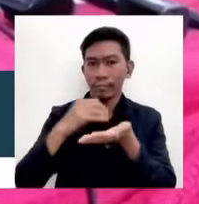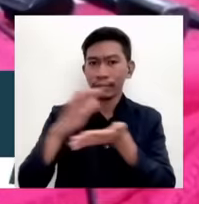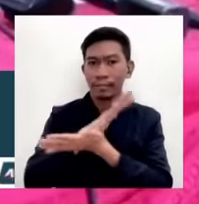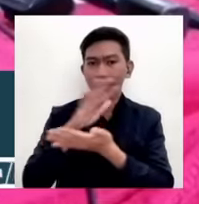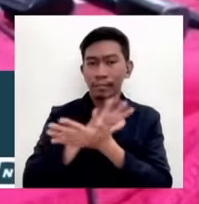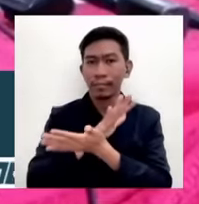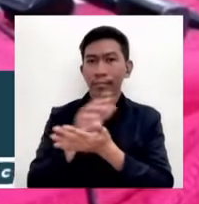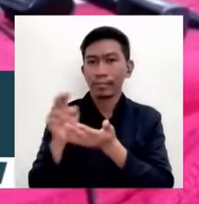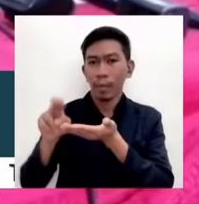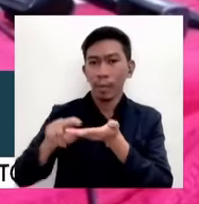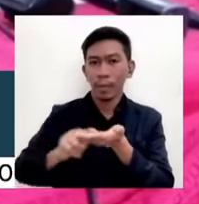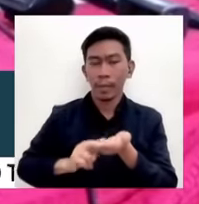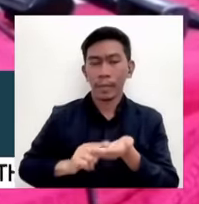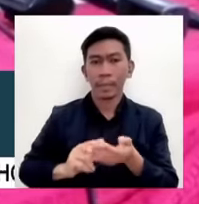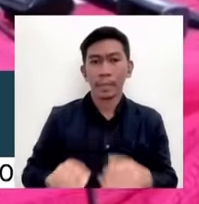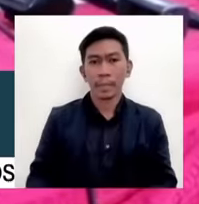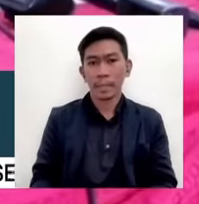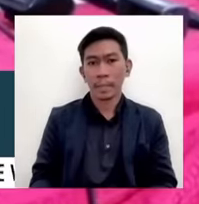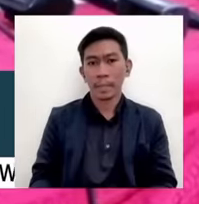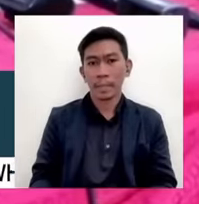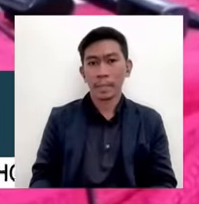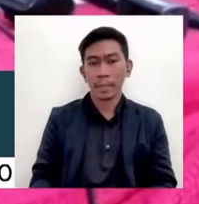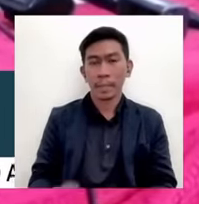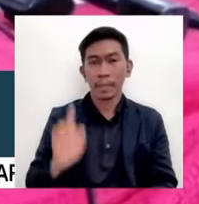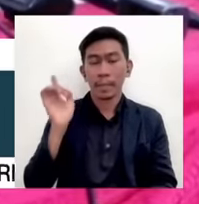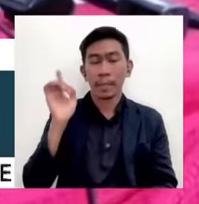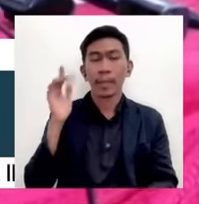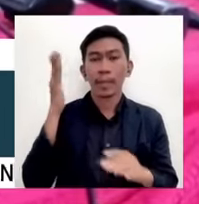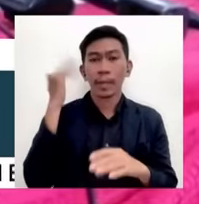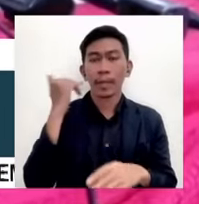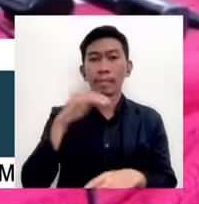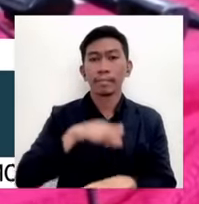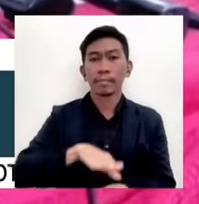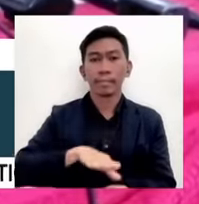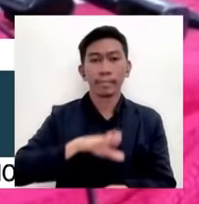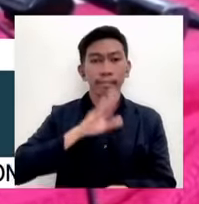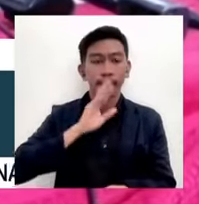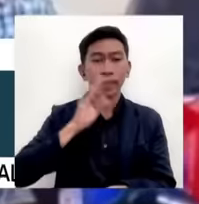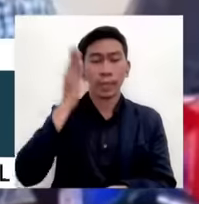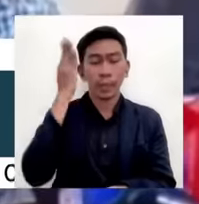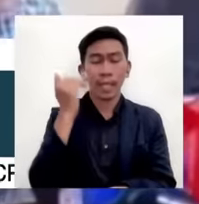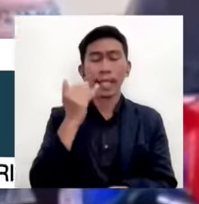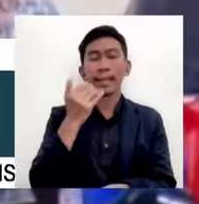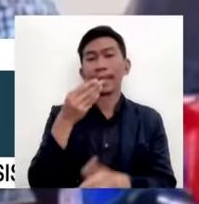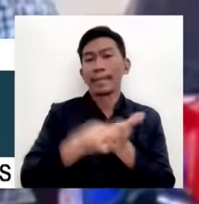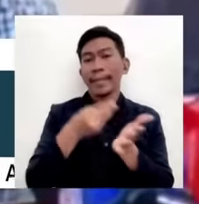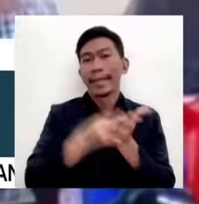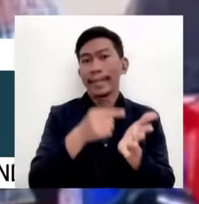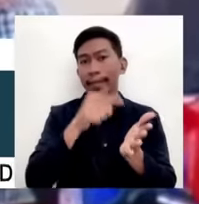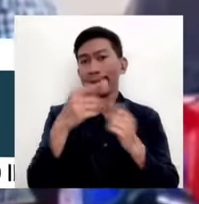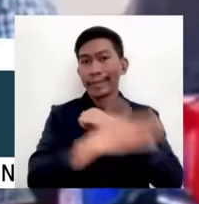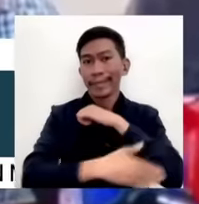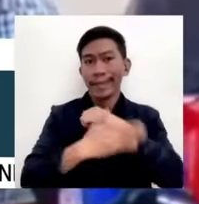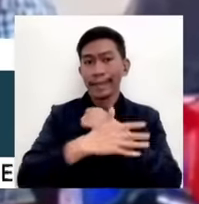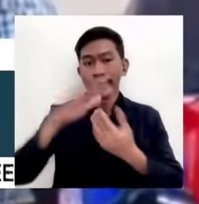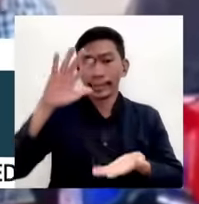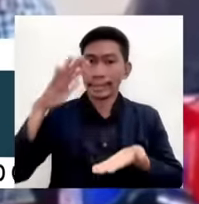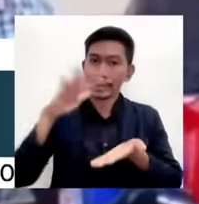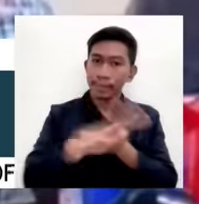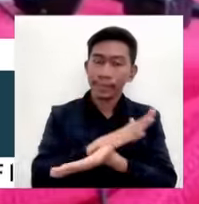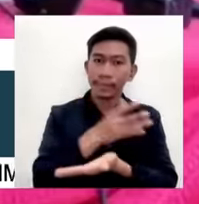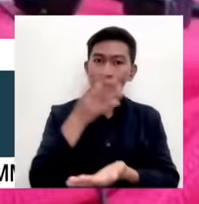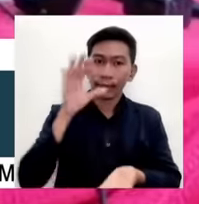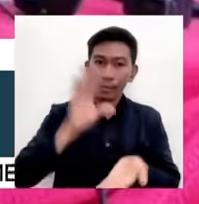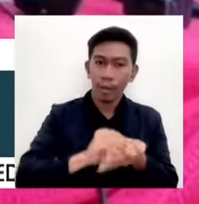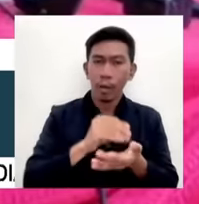only reason na bakit kami talagang disappointed is ang pera ng bayan, inuubos kung anong